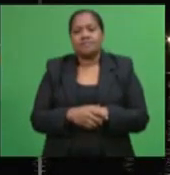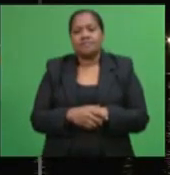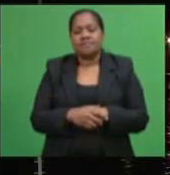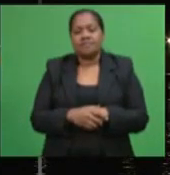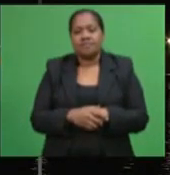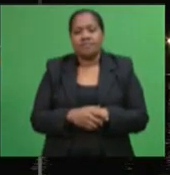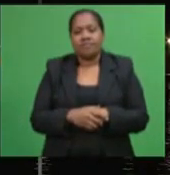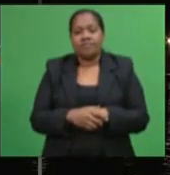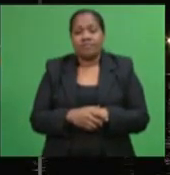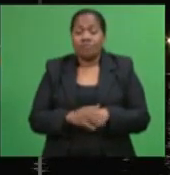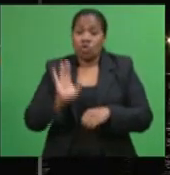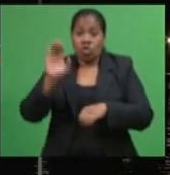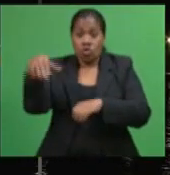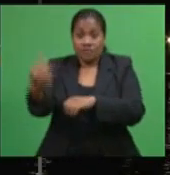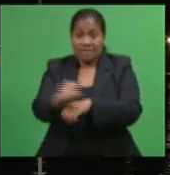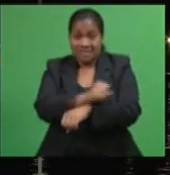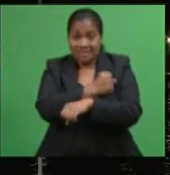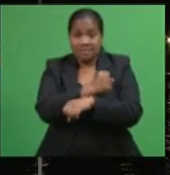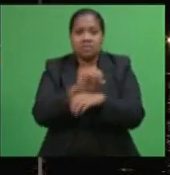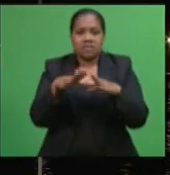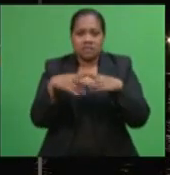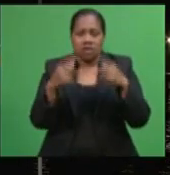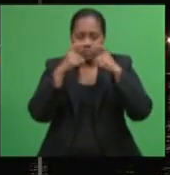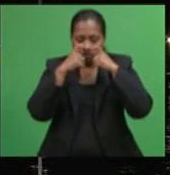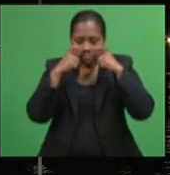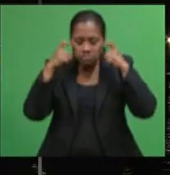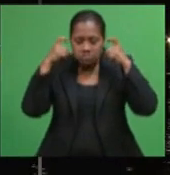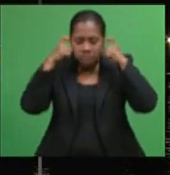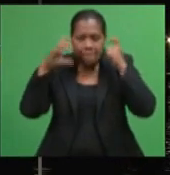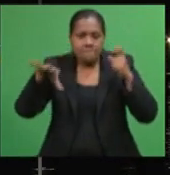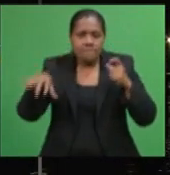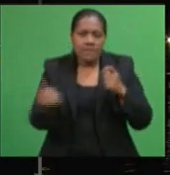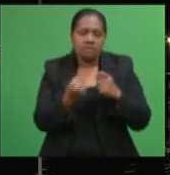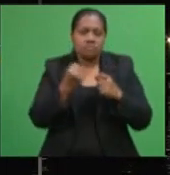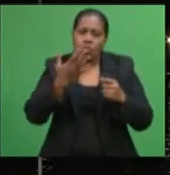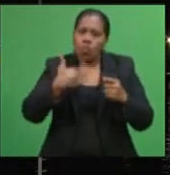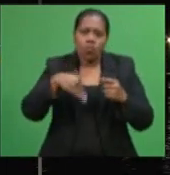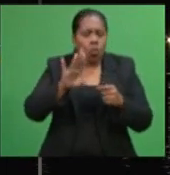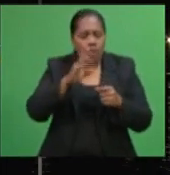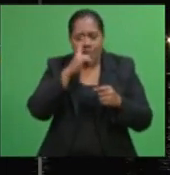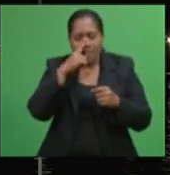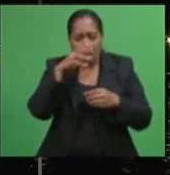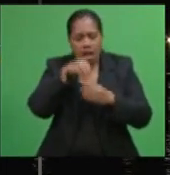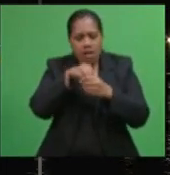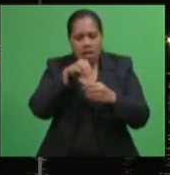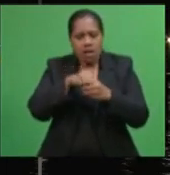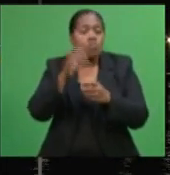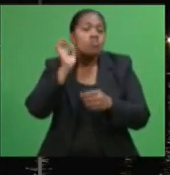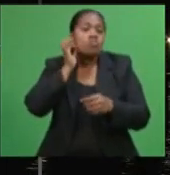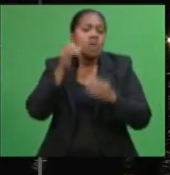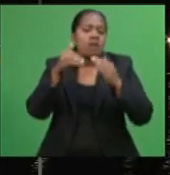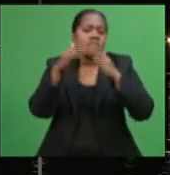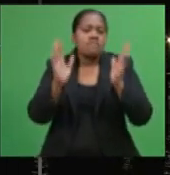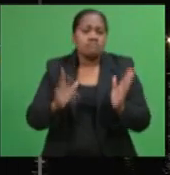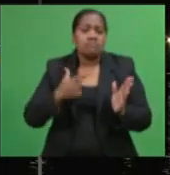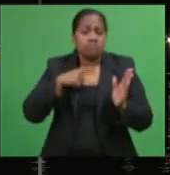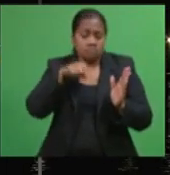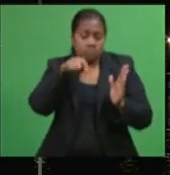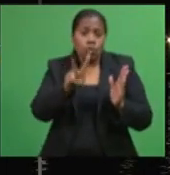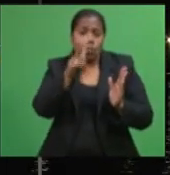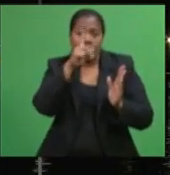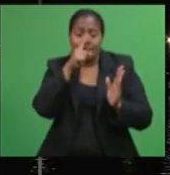And turning overseas, masks are now mandatory for all guests and staff of the White House after 2 aides tested positive